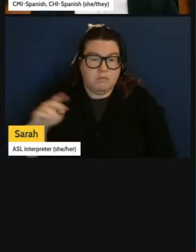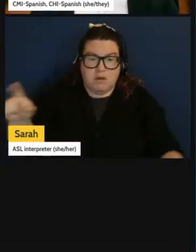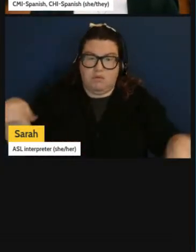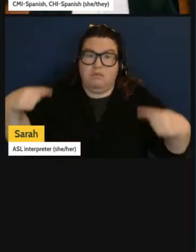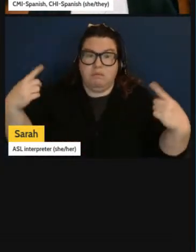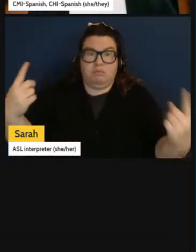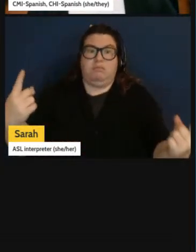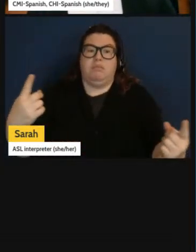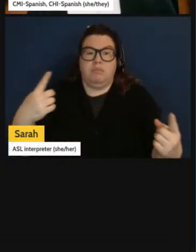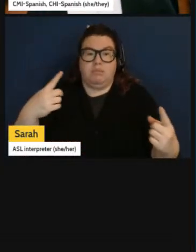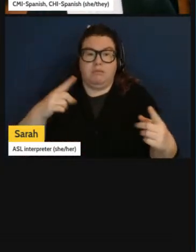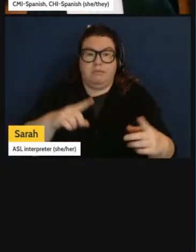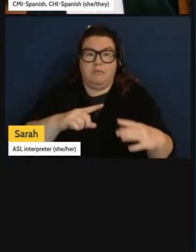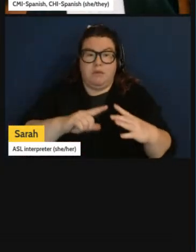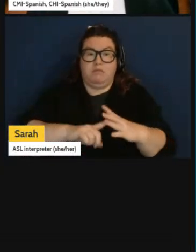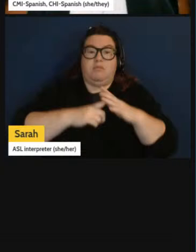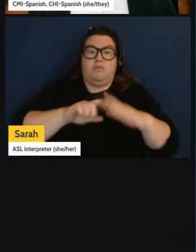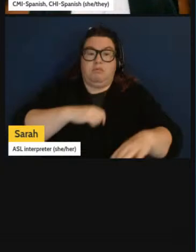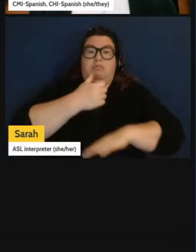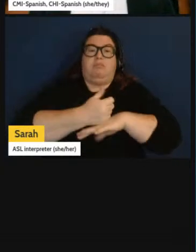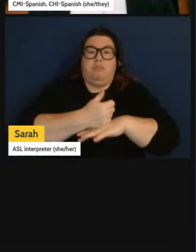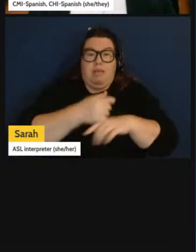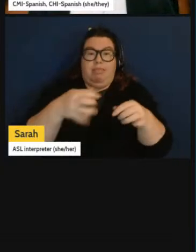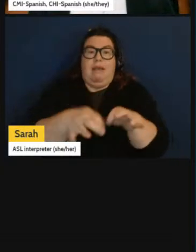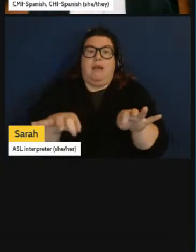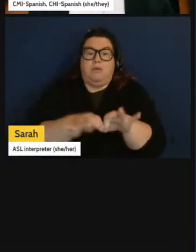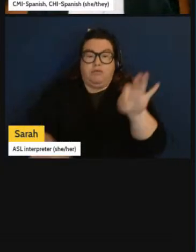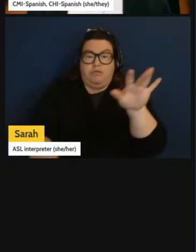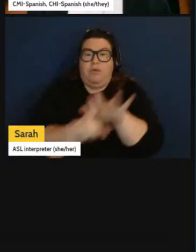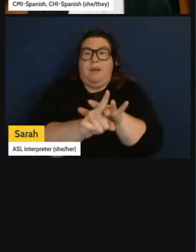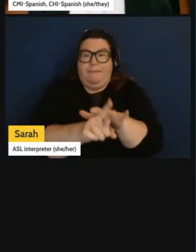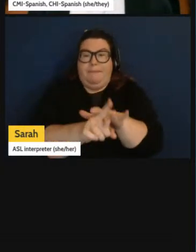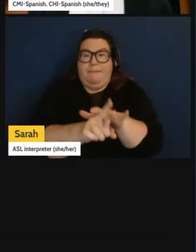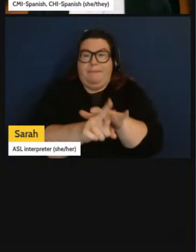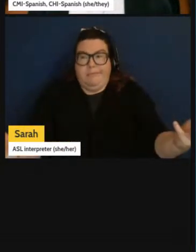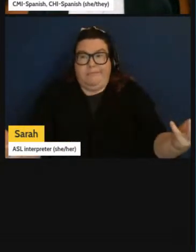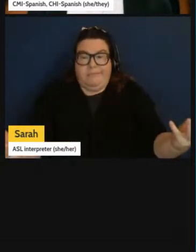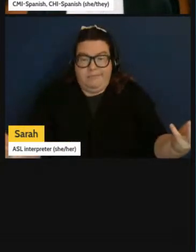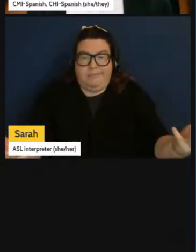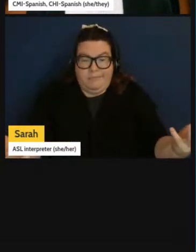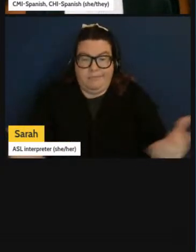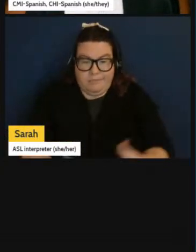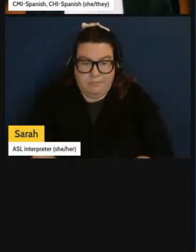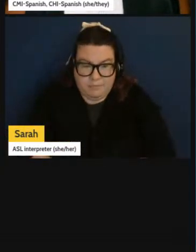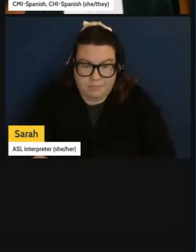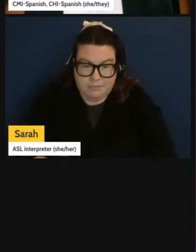the emergence of language, probably, okay?